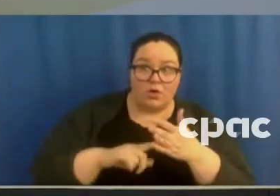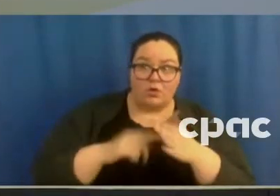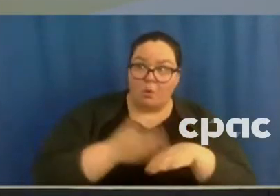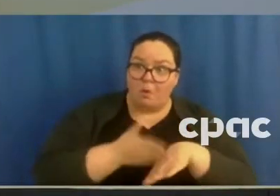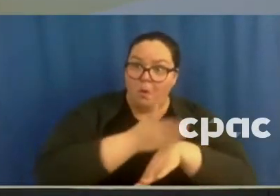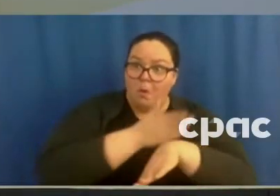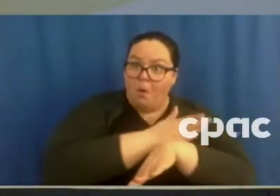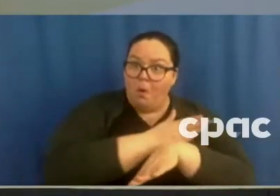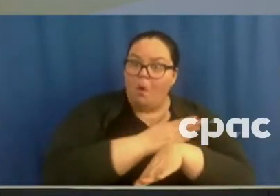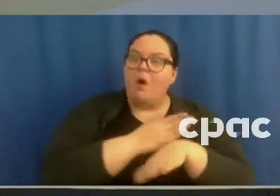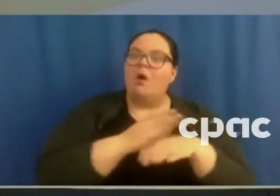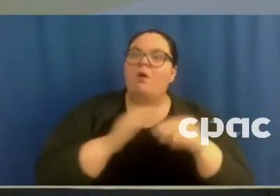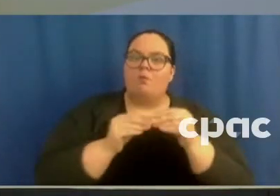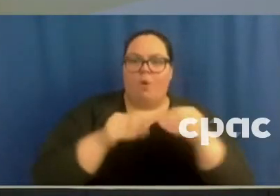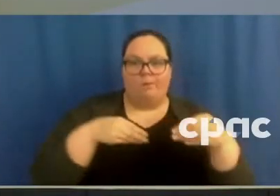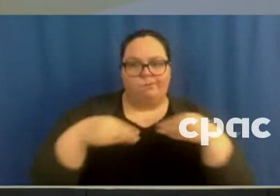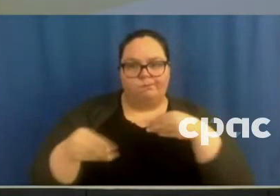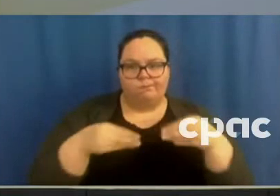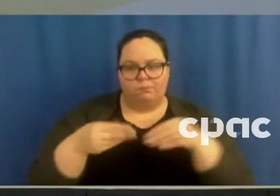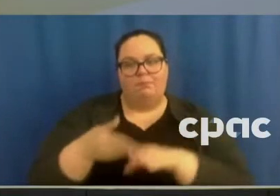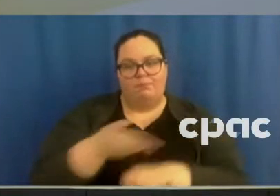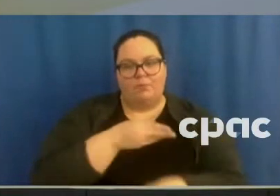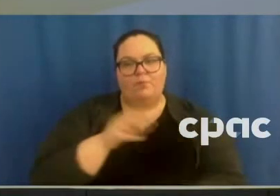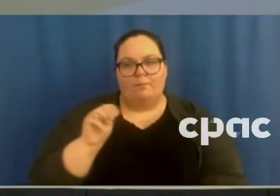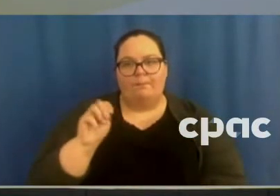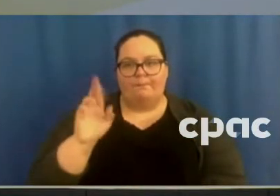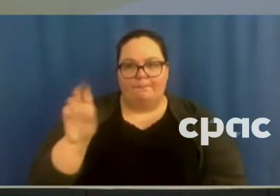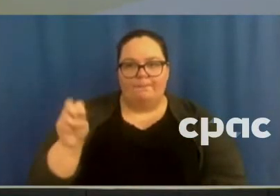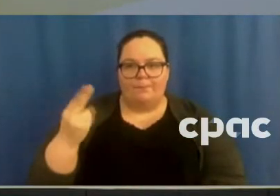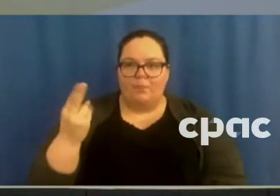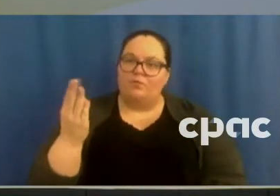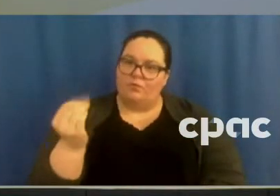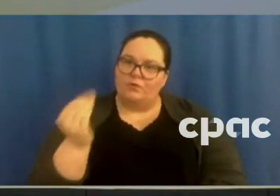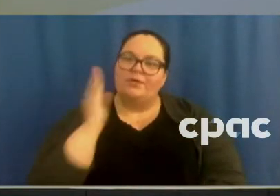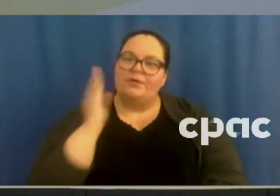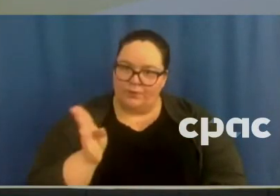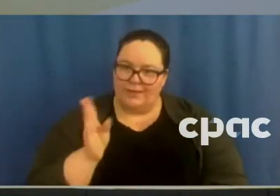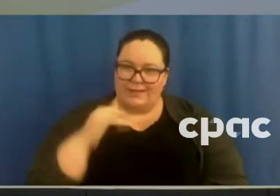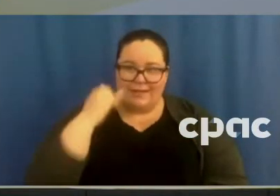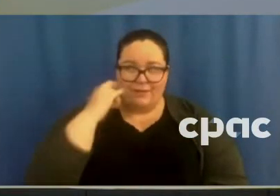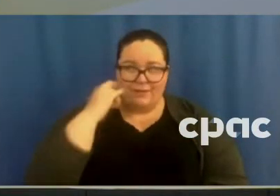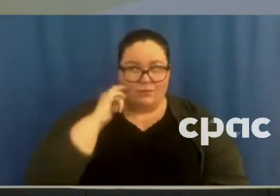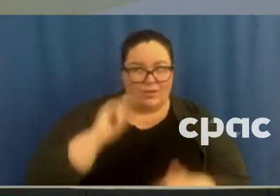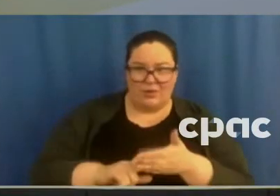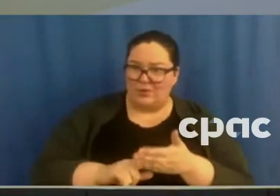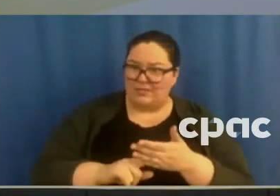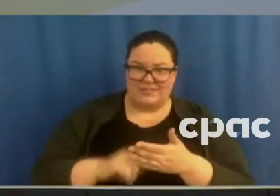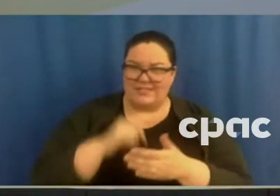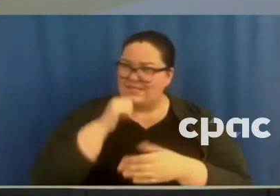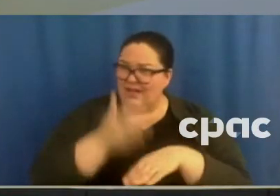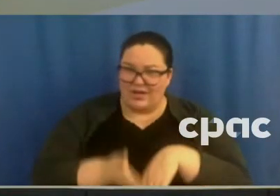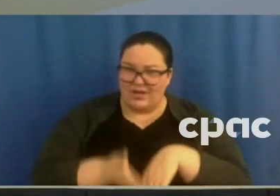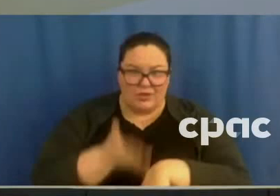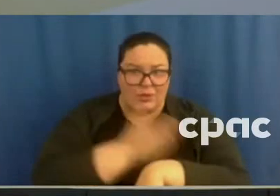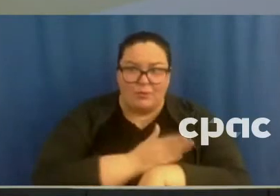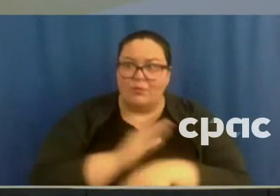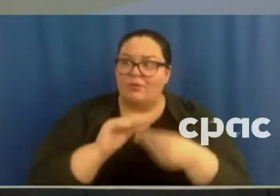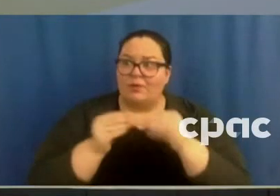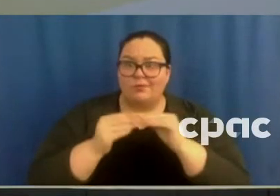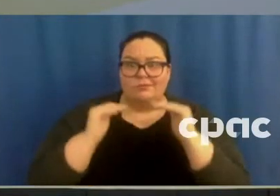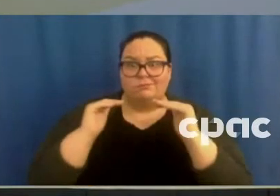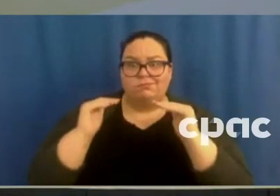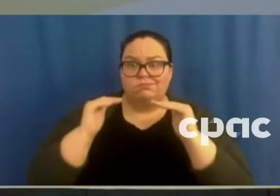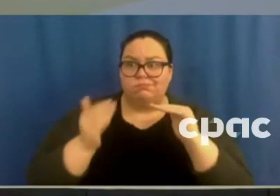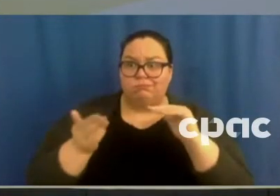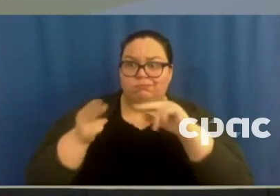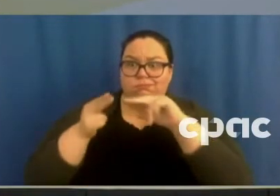absolutely consider doing that. If these measures are not effective in breaking the chain of transmission of COVID-19, and we are not